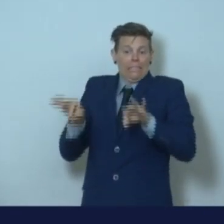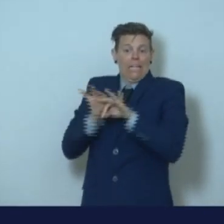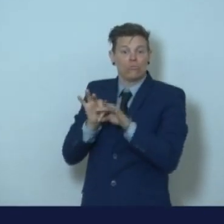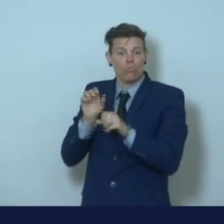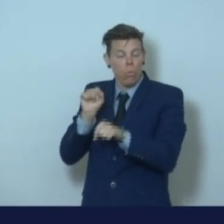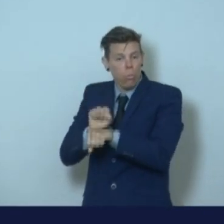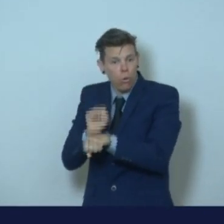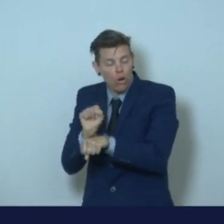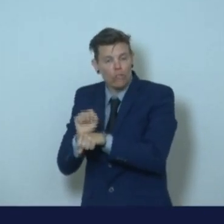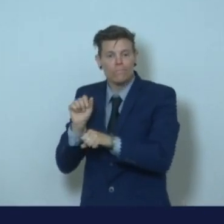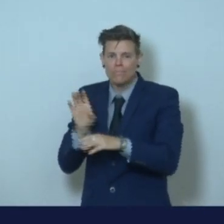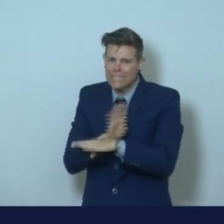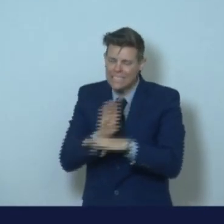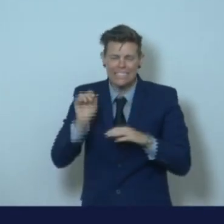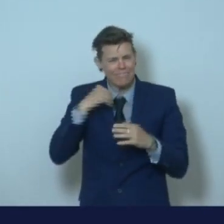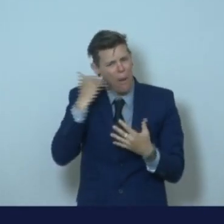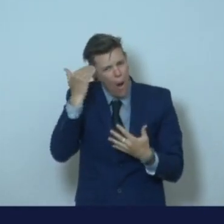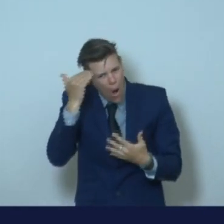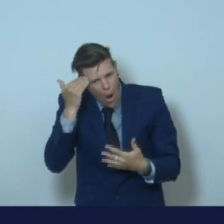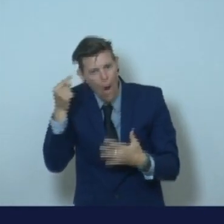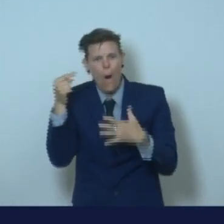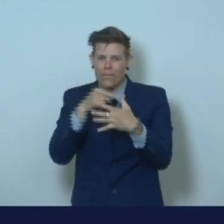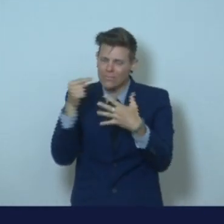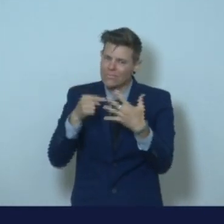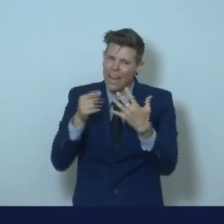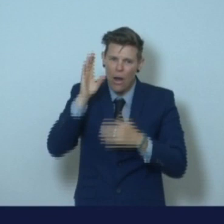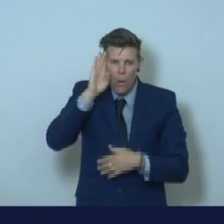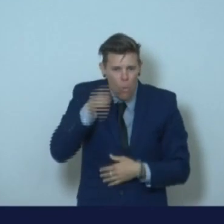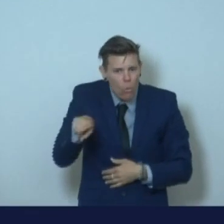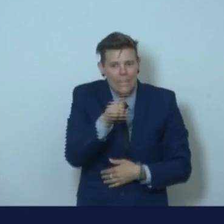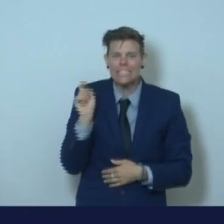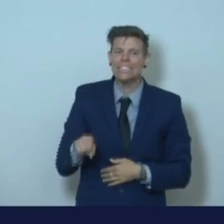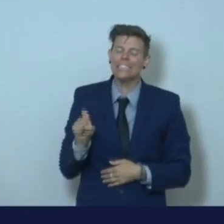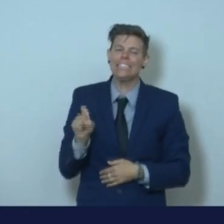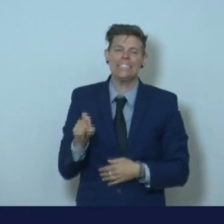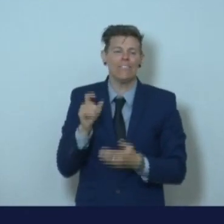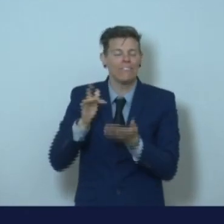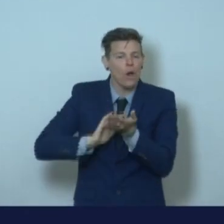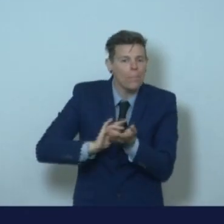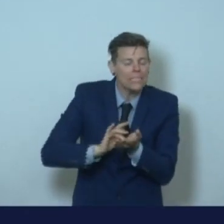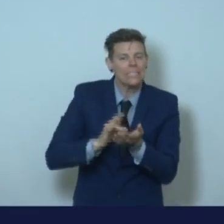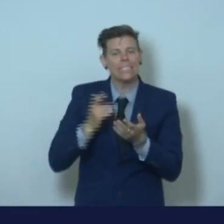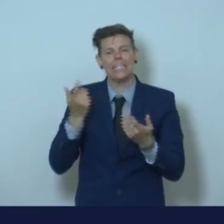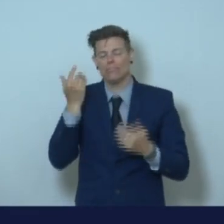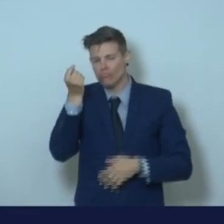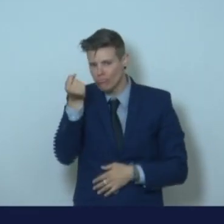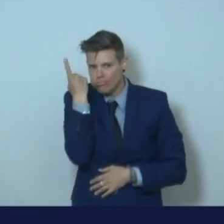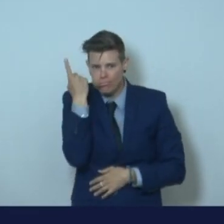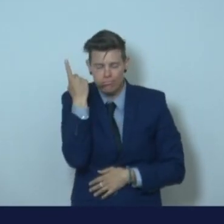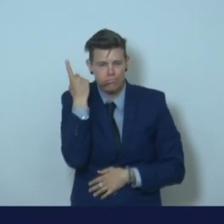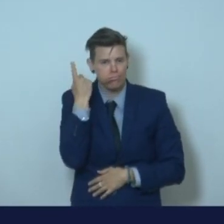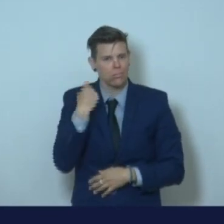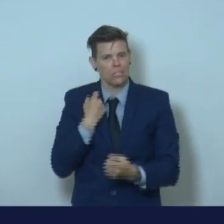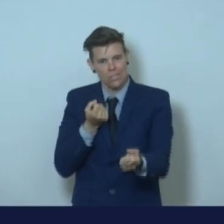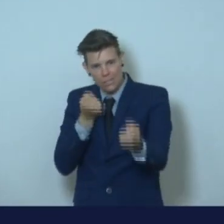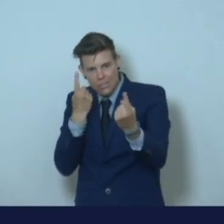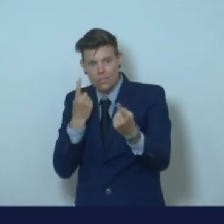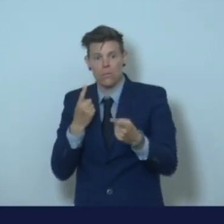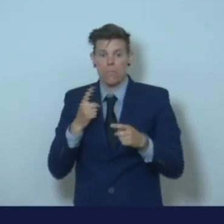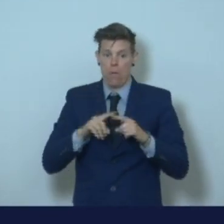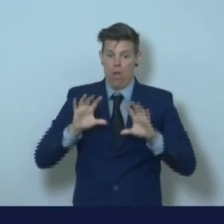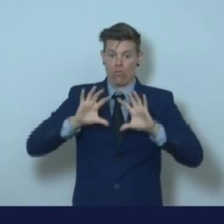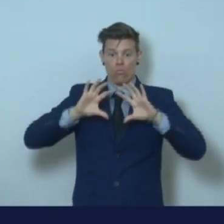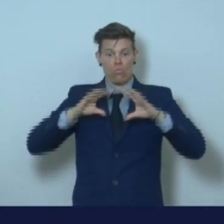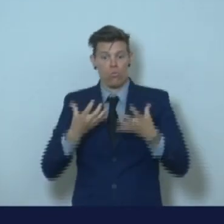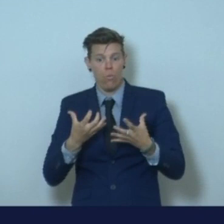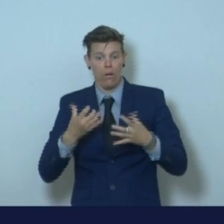the workforce, you have to go to the grocery store. You have to go to the pharmacy. We're clear. Groups and gatherings are